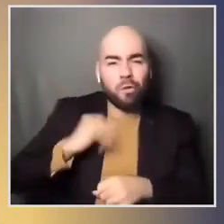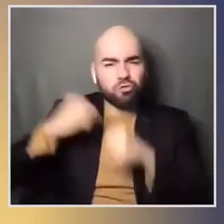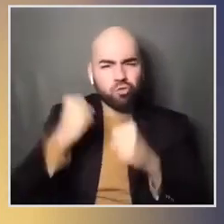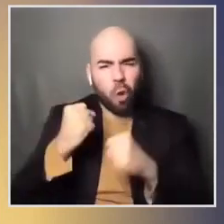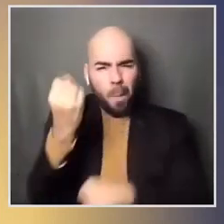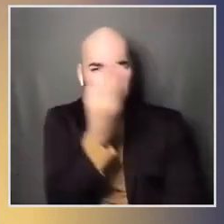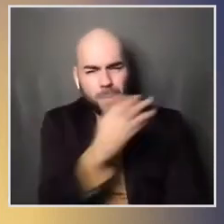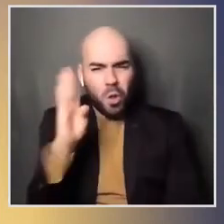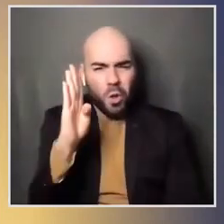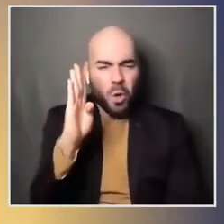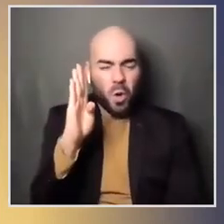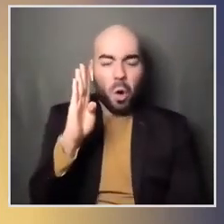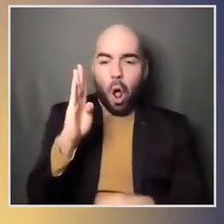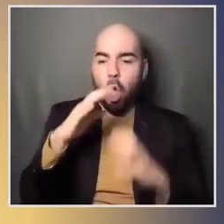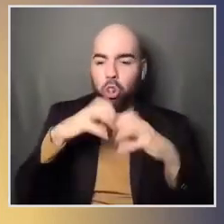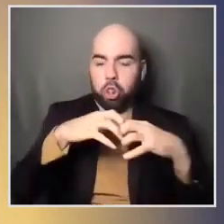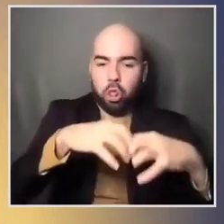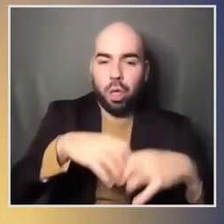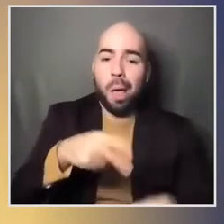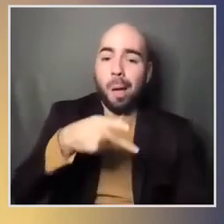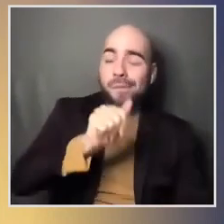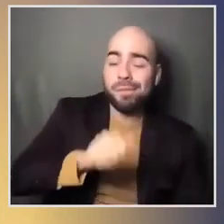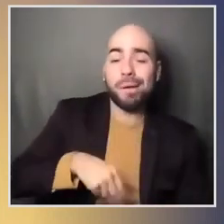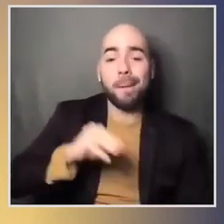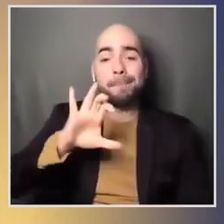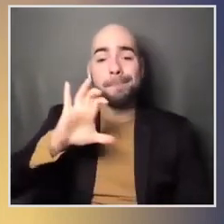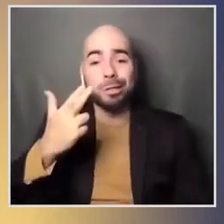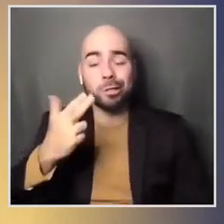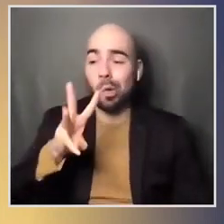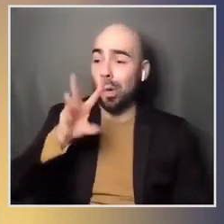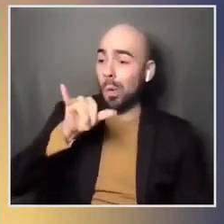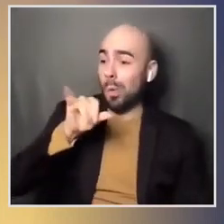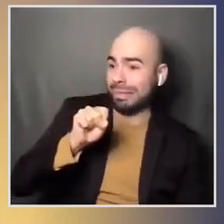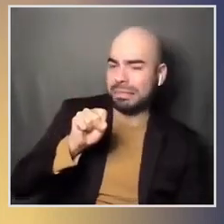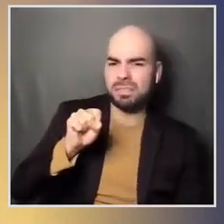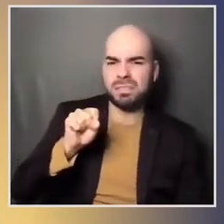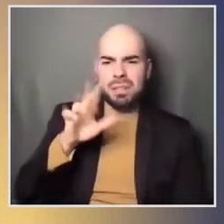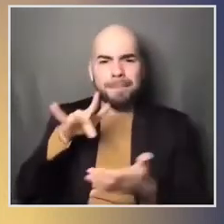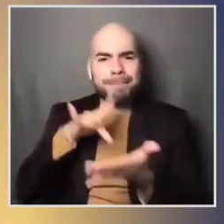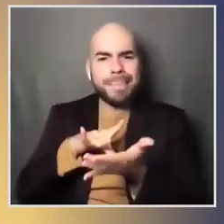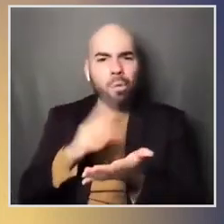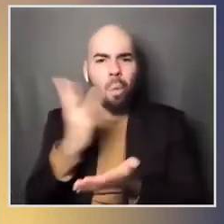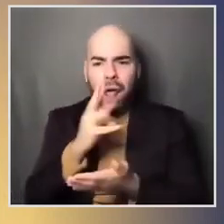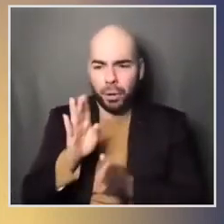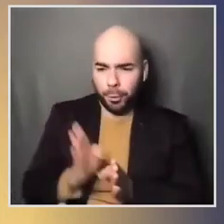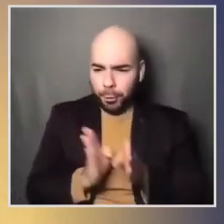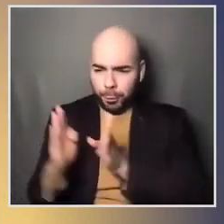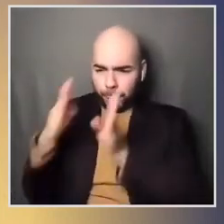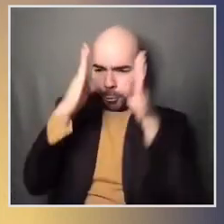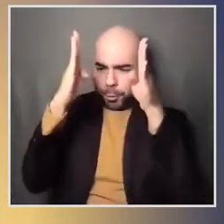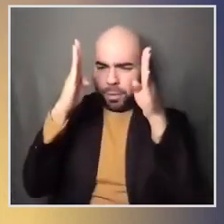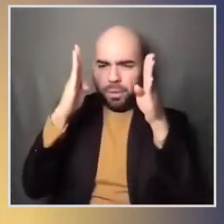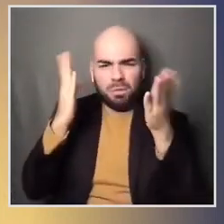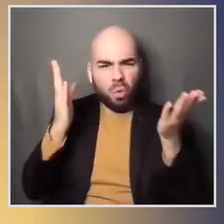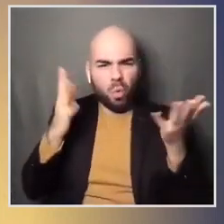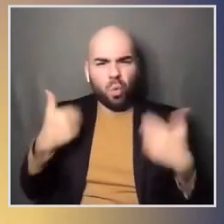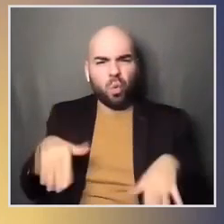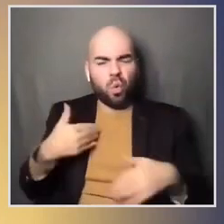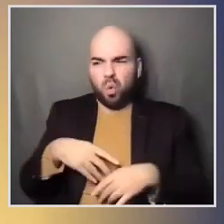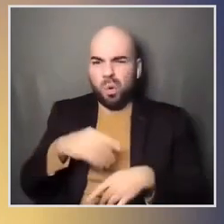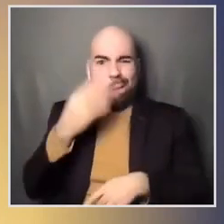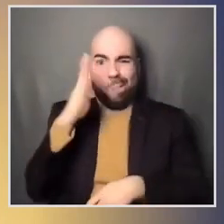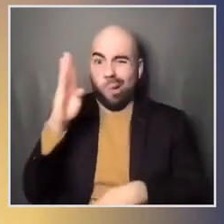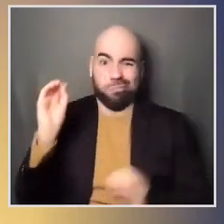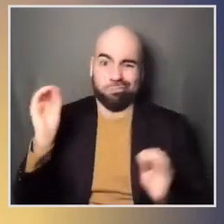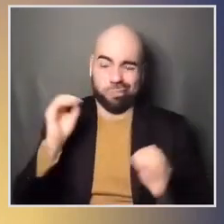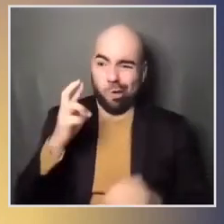Pennsylvania, Michigan, Wisconsin, the heartland of this nation. I know watching these vote tallies on TV